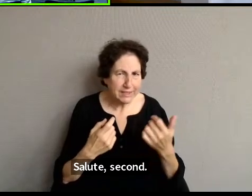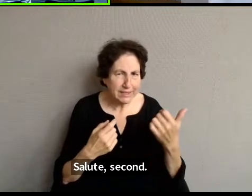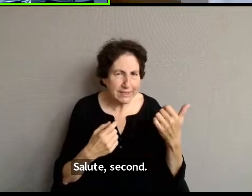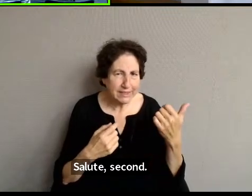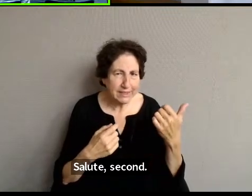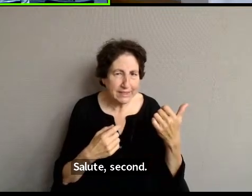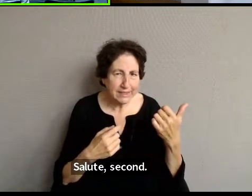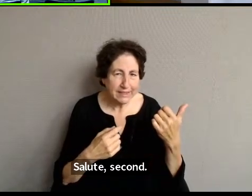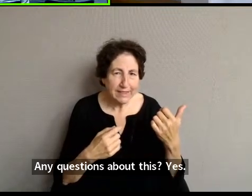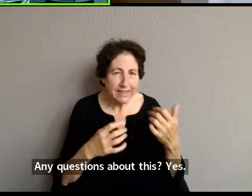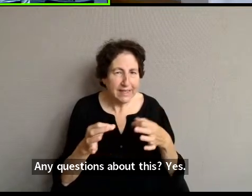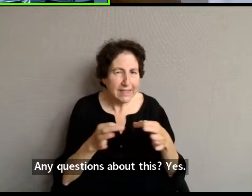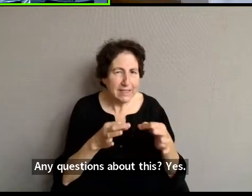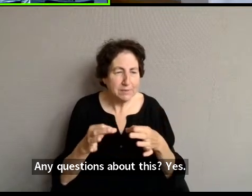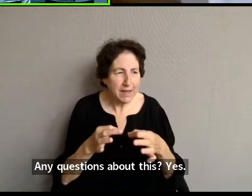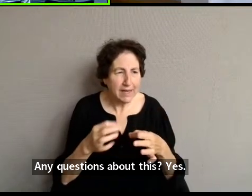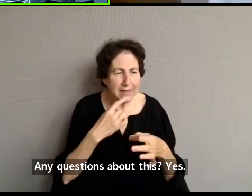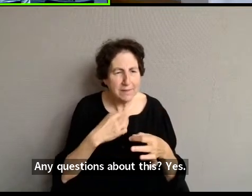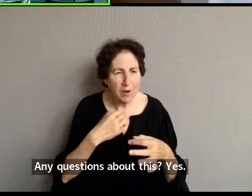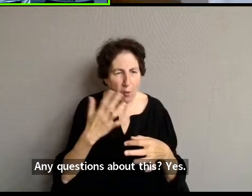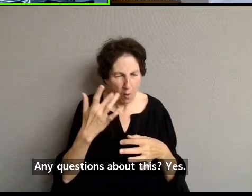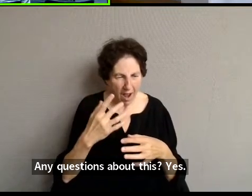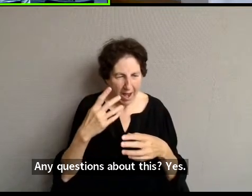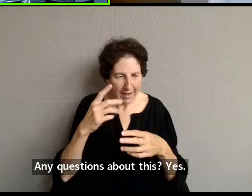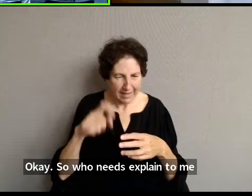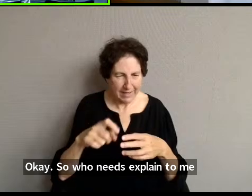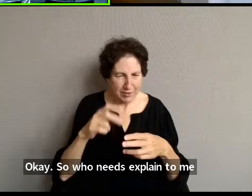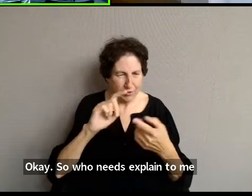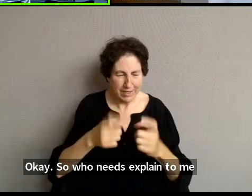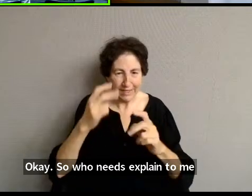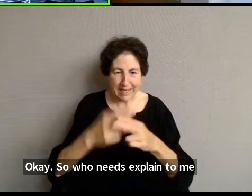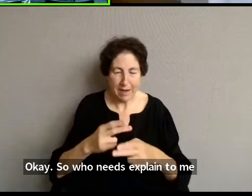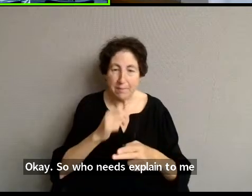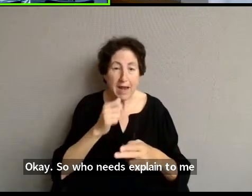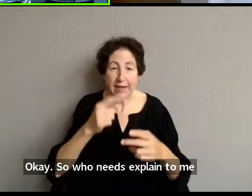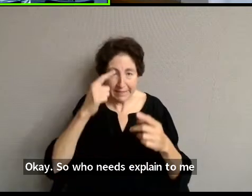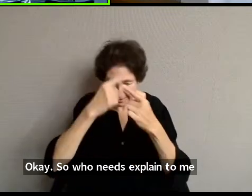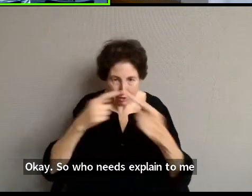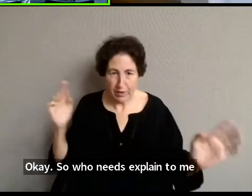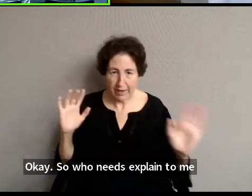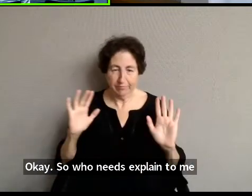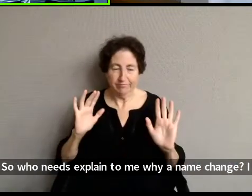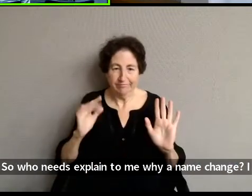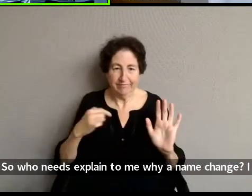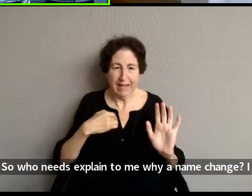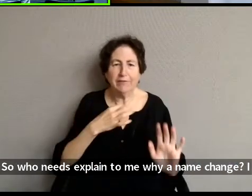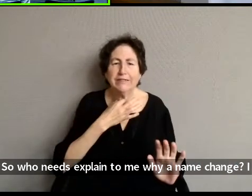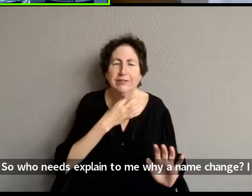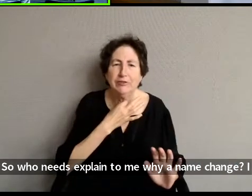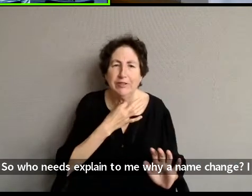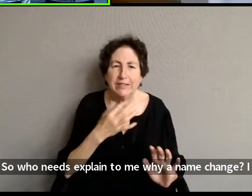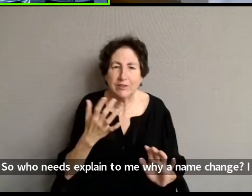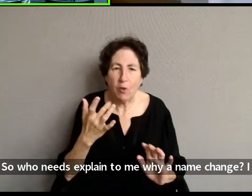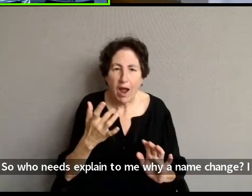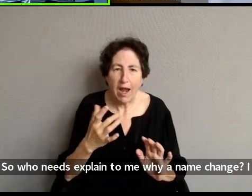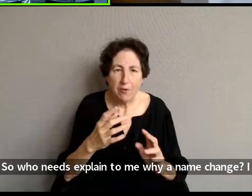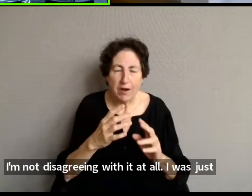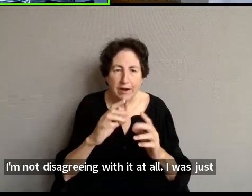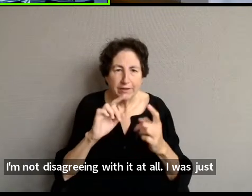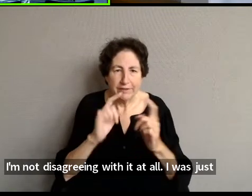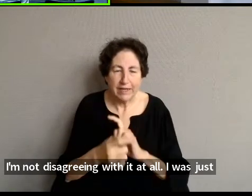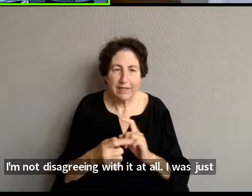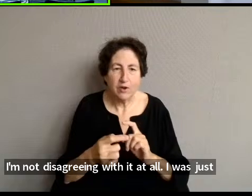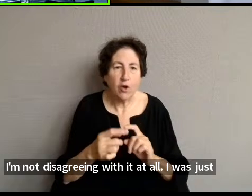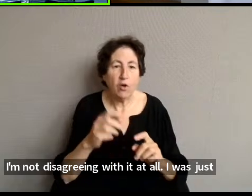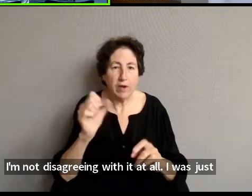so who needs? Explain to me why a name change. I'm not disagreeing with it at all. I was just wondering why it's being done. Absolutely. So